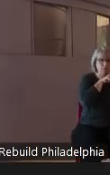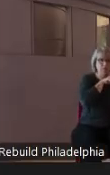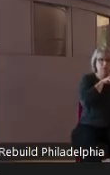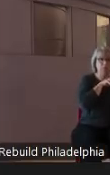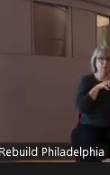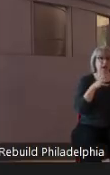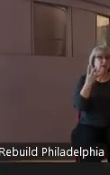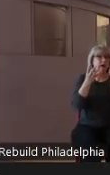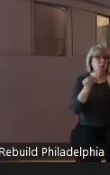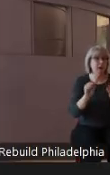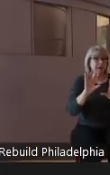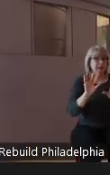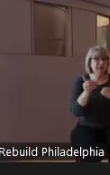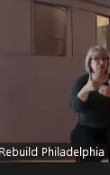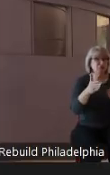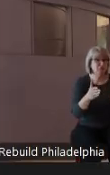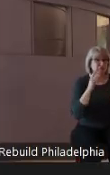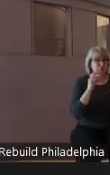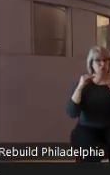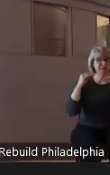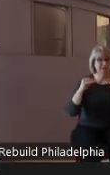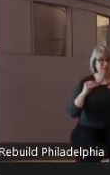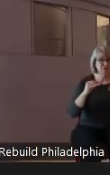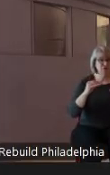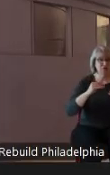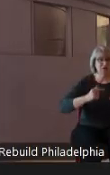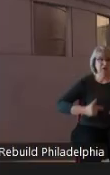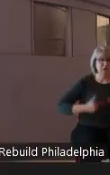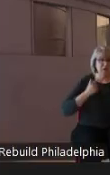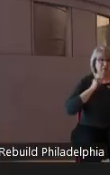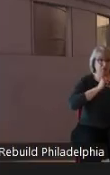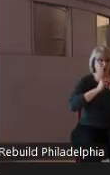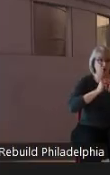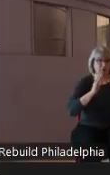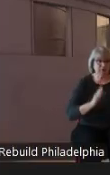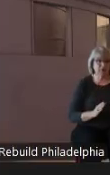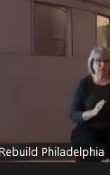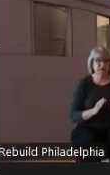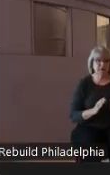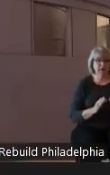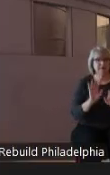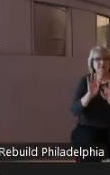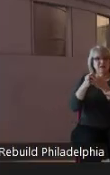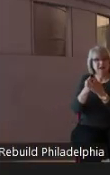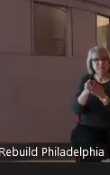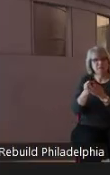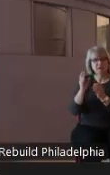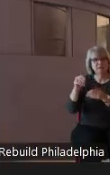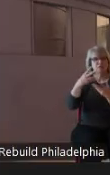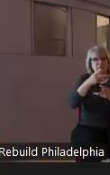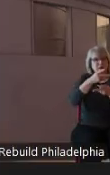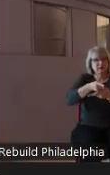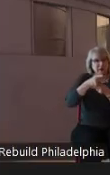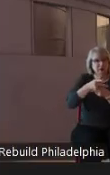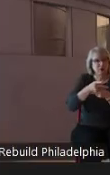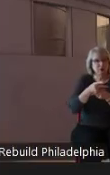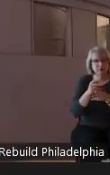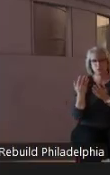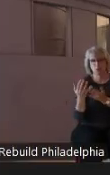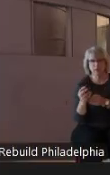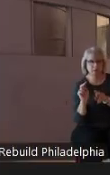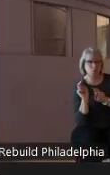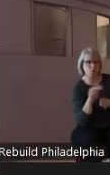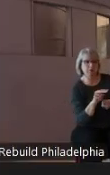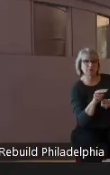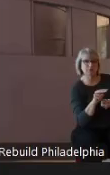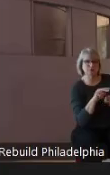wet classroom, which will be used for lifeguard training and is where family and caregivers can wait and watch what's happening within